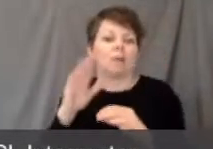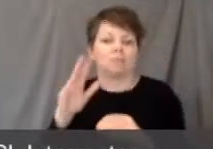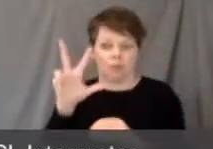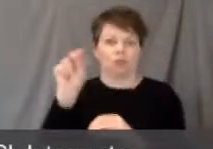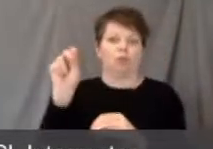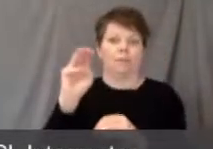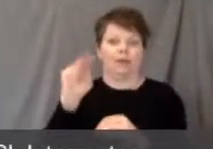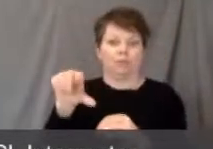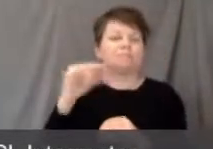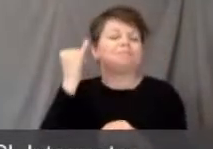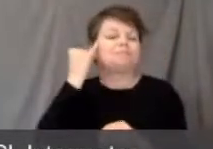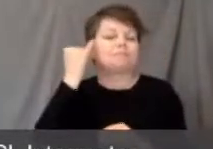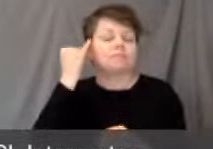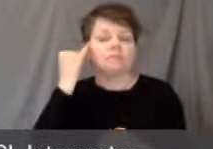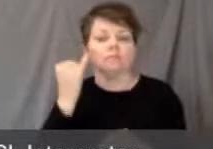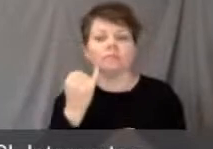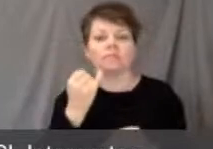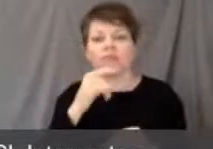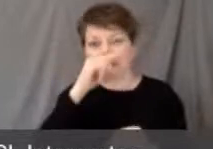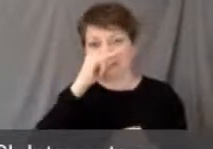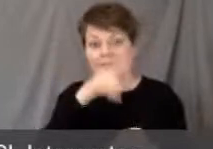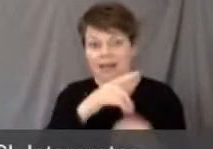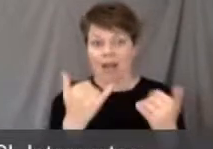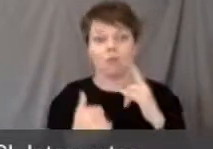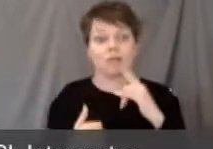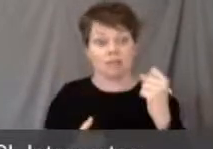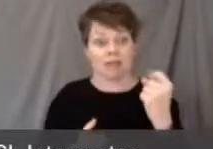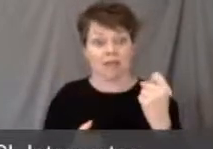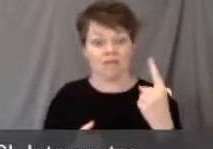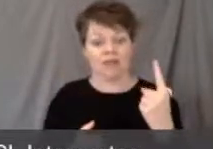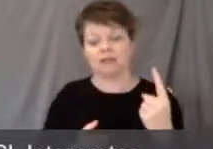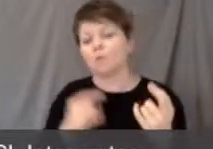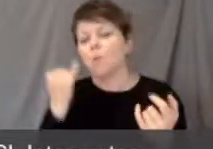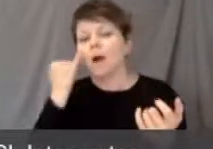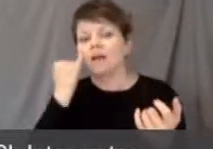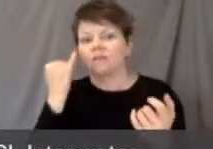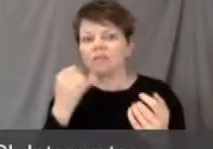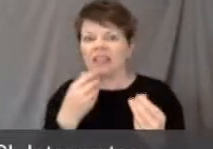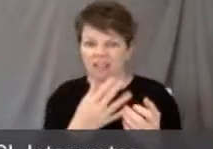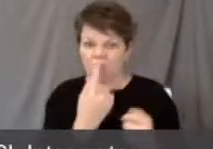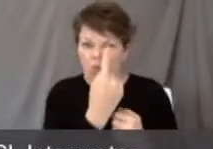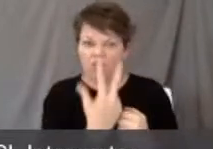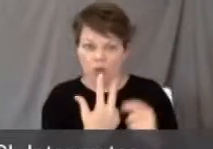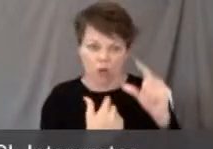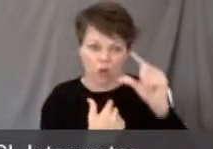weeks is going to turn 12, what's the recommendation for the dosing? Yes,